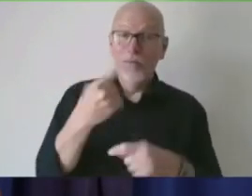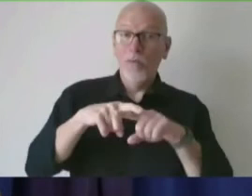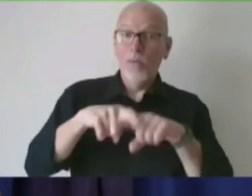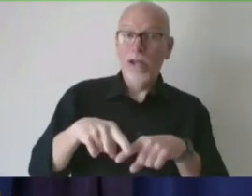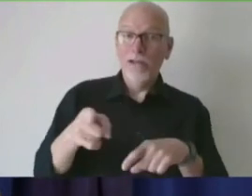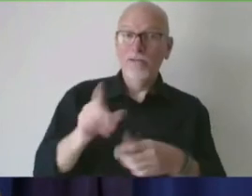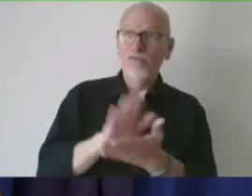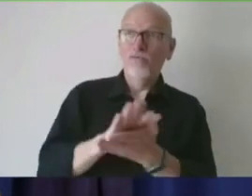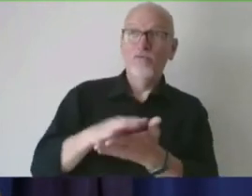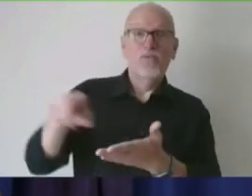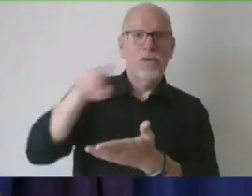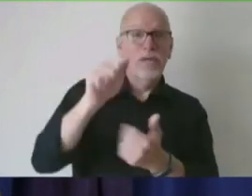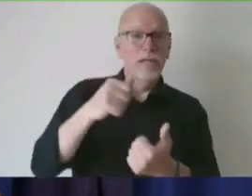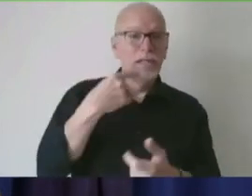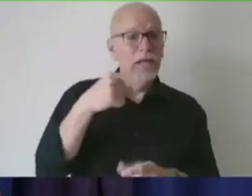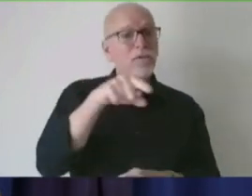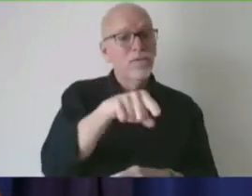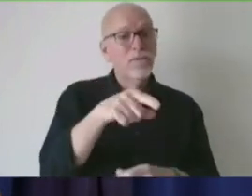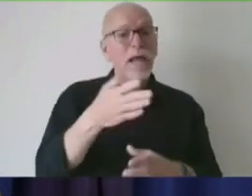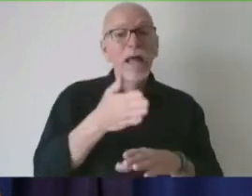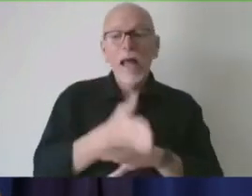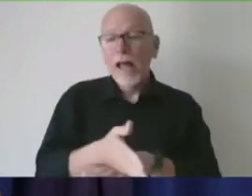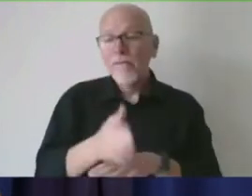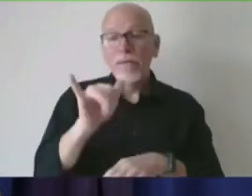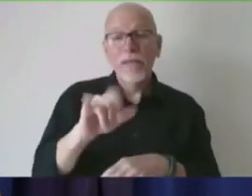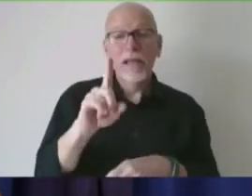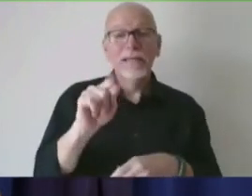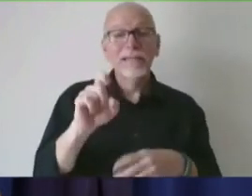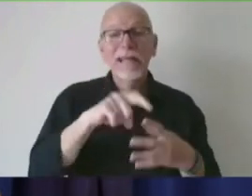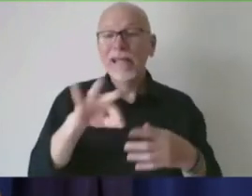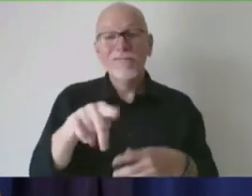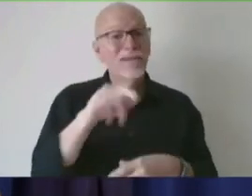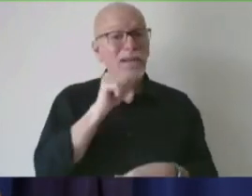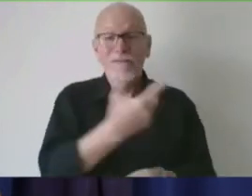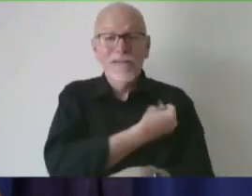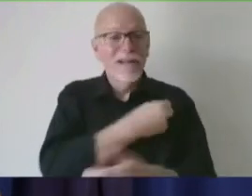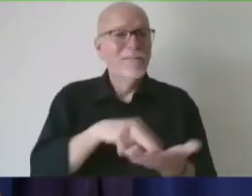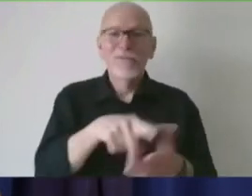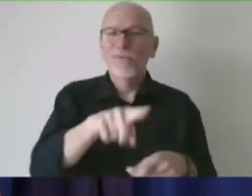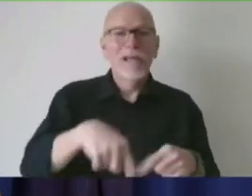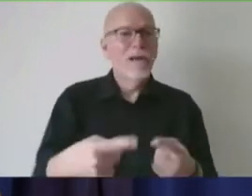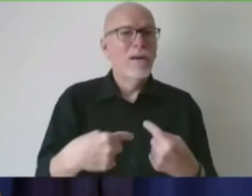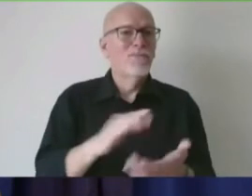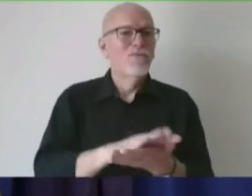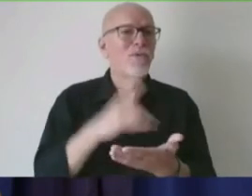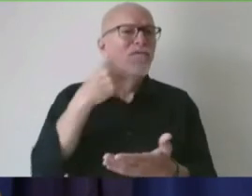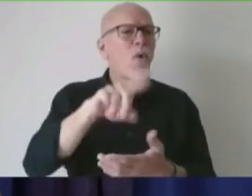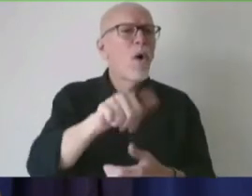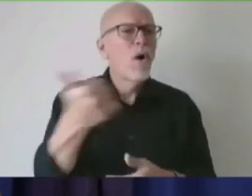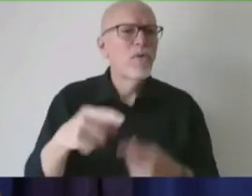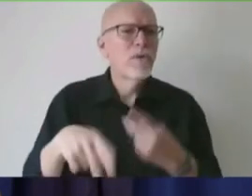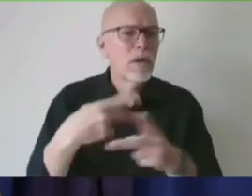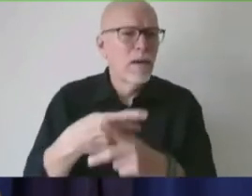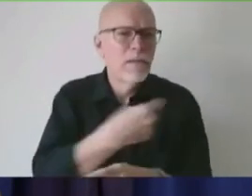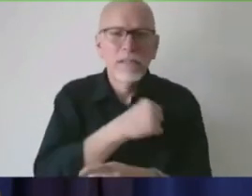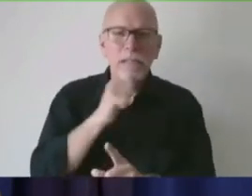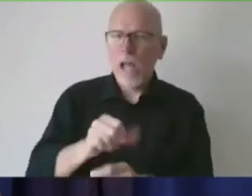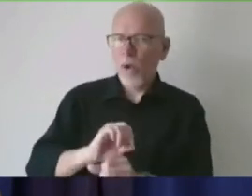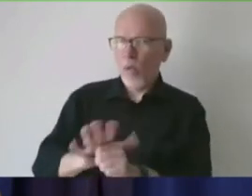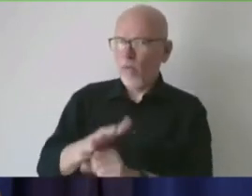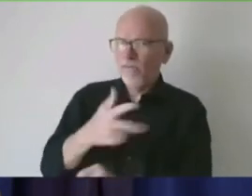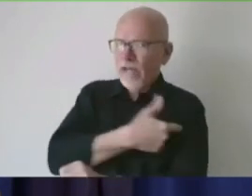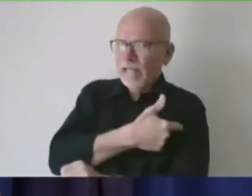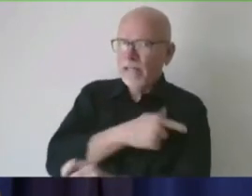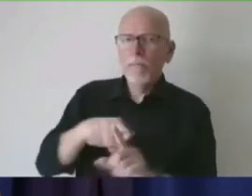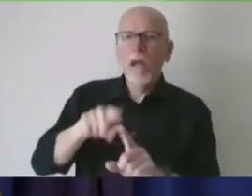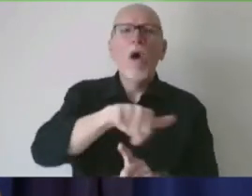schools to say, you after this date, if you don't get this vaccine, you will not be able to come to school. Now, that does not apply to COVID, but it does to the other